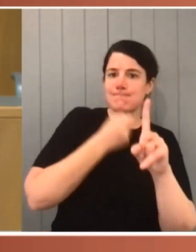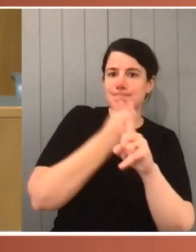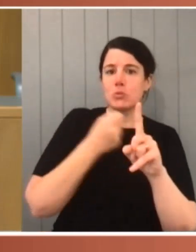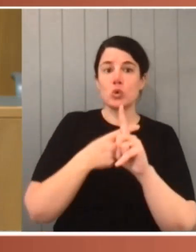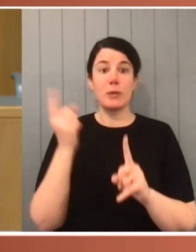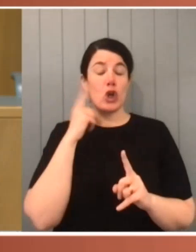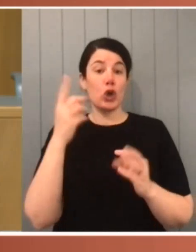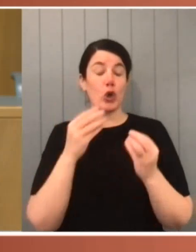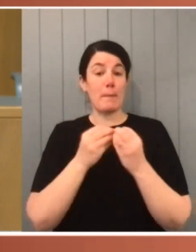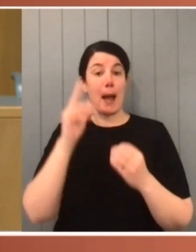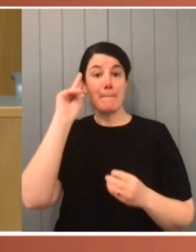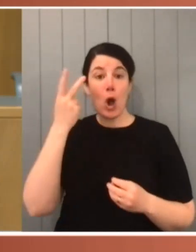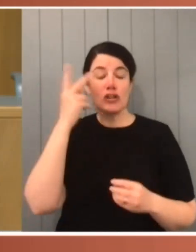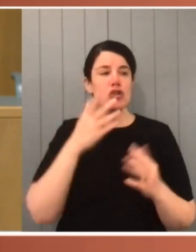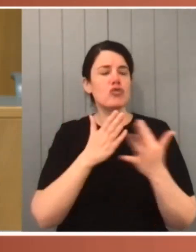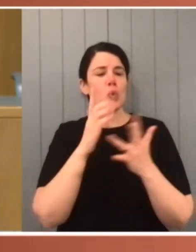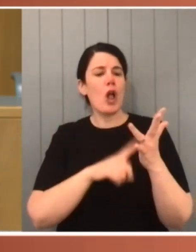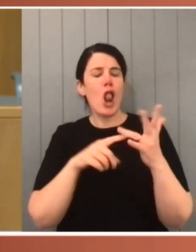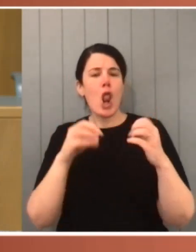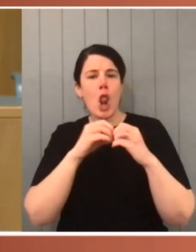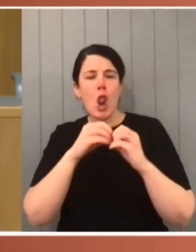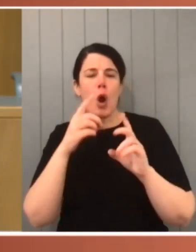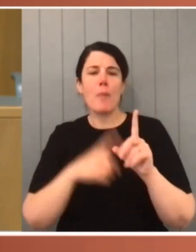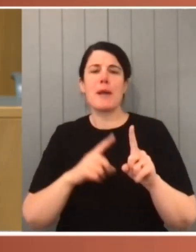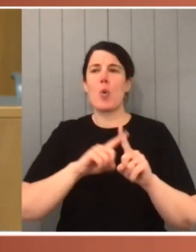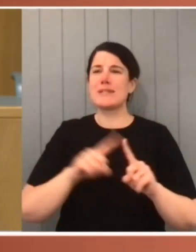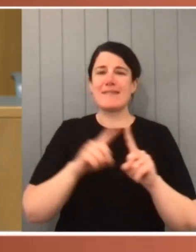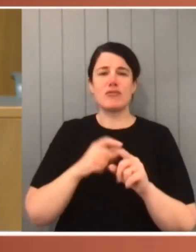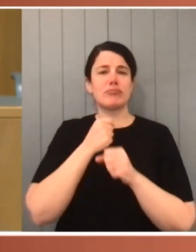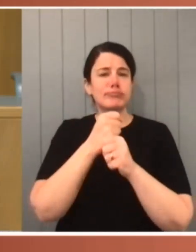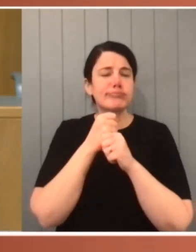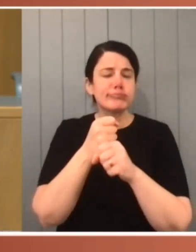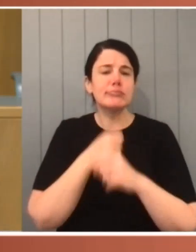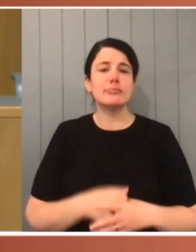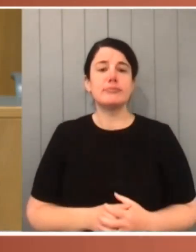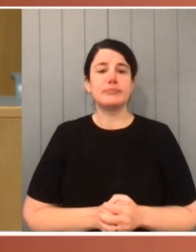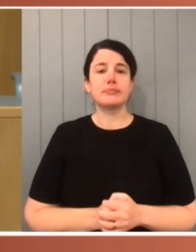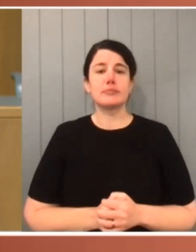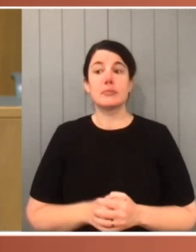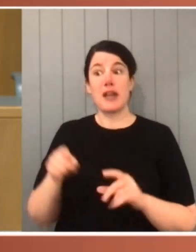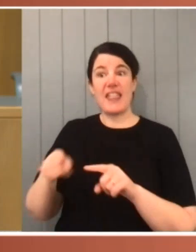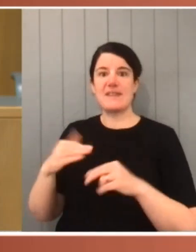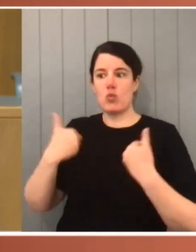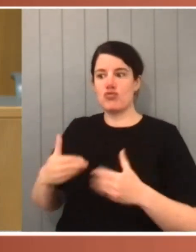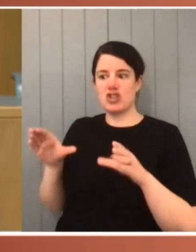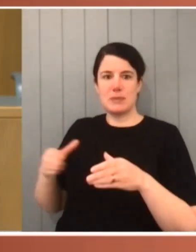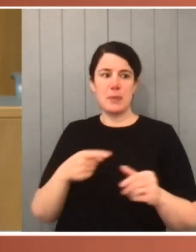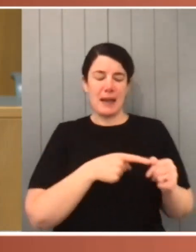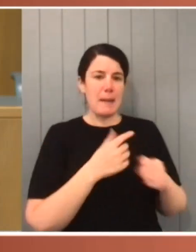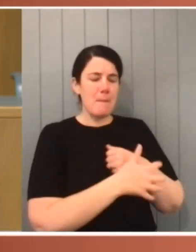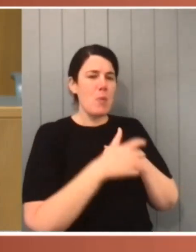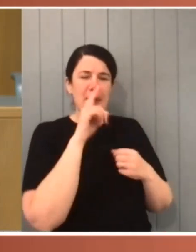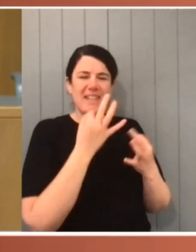through lobbies or through various forms of influence, whereas more disadvantaged groups are less likely to do so. So compulsory voting ensures